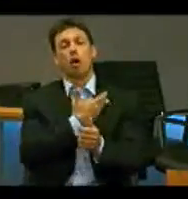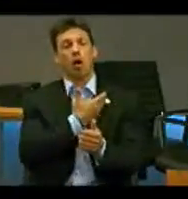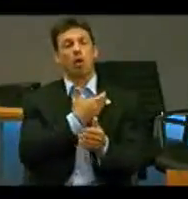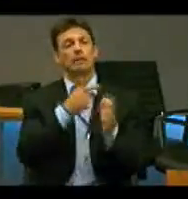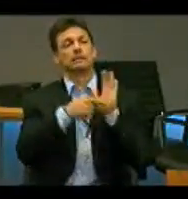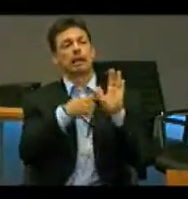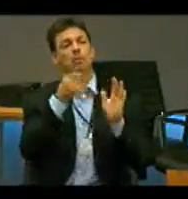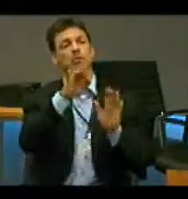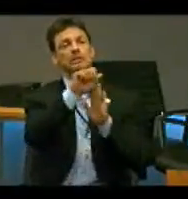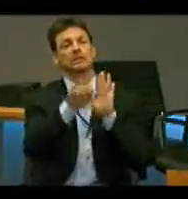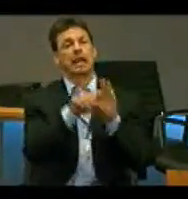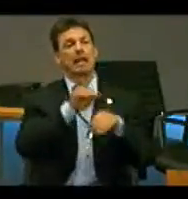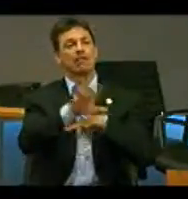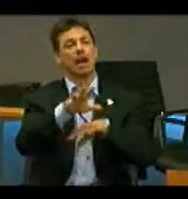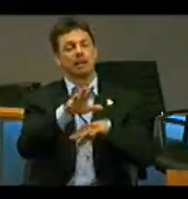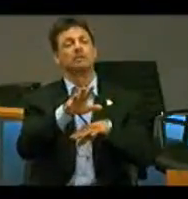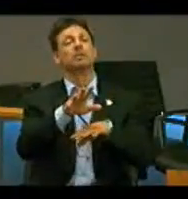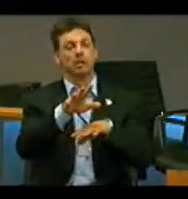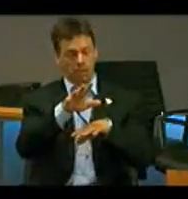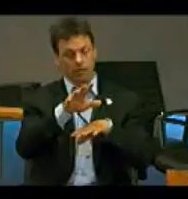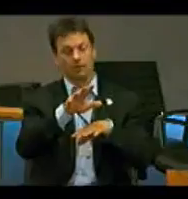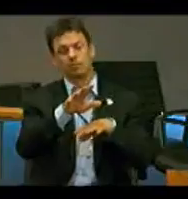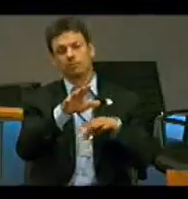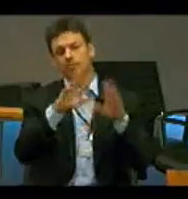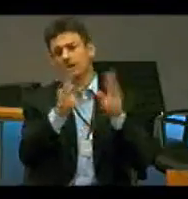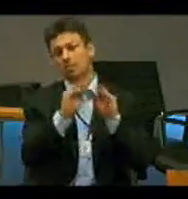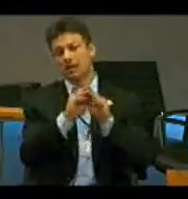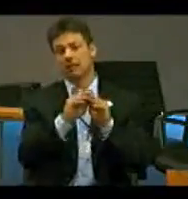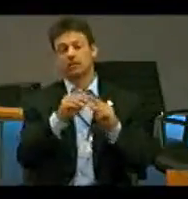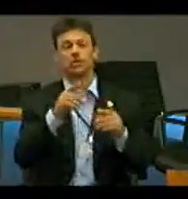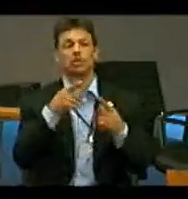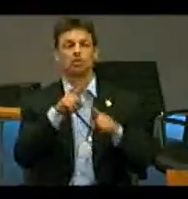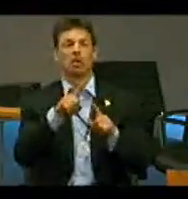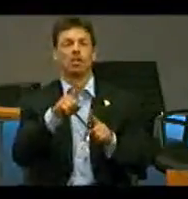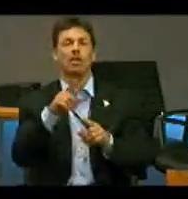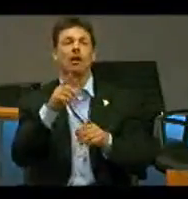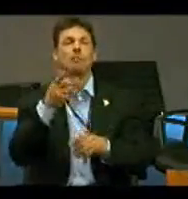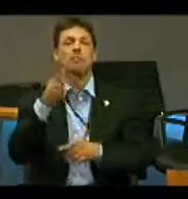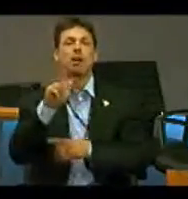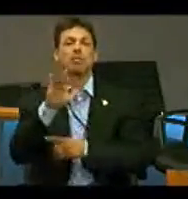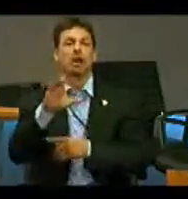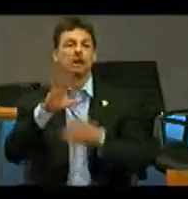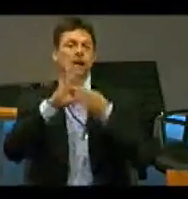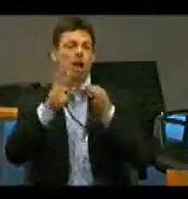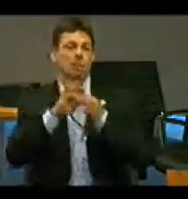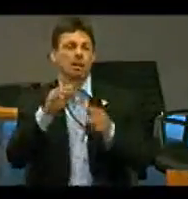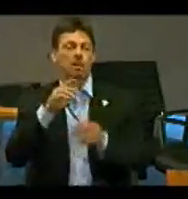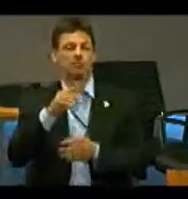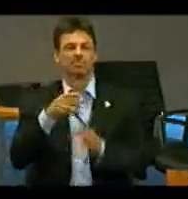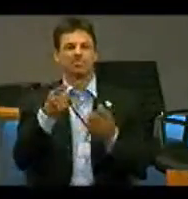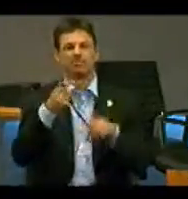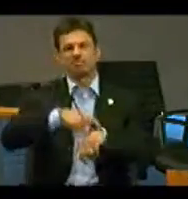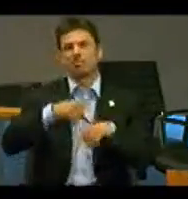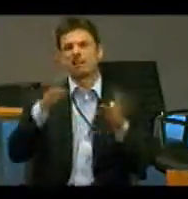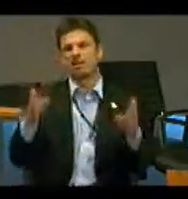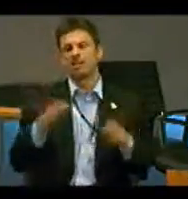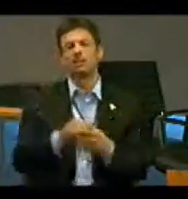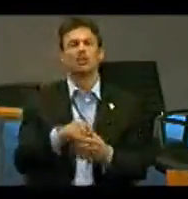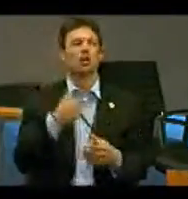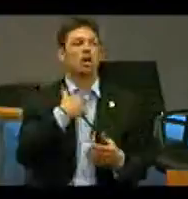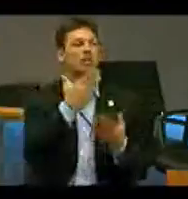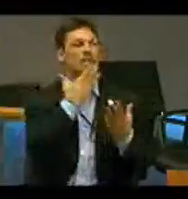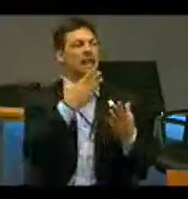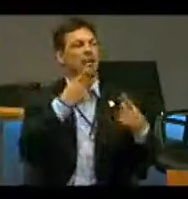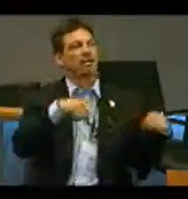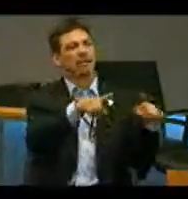committees who provide a public comment during our hearings. I thank our witnesses and those of you who are here today to speak